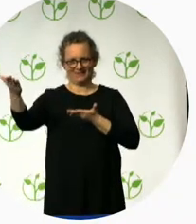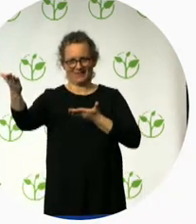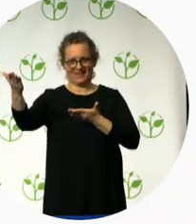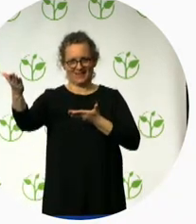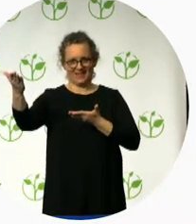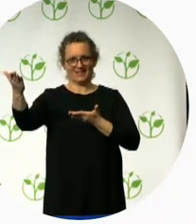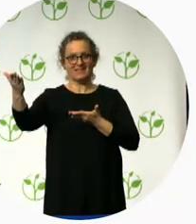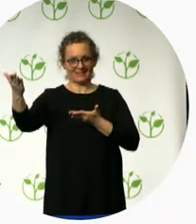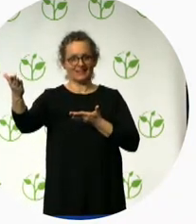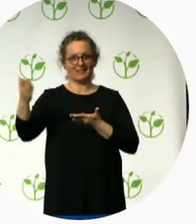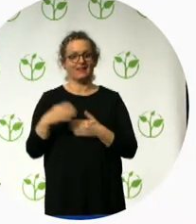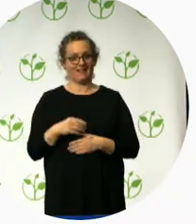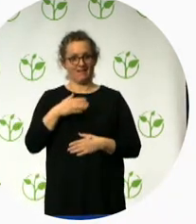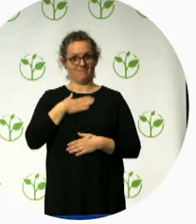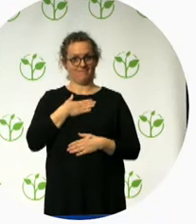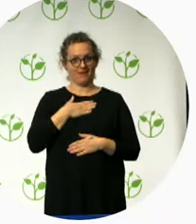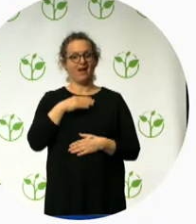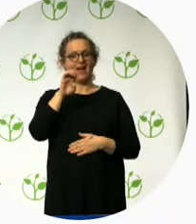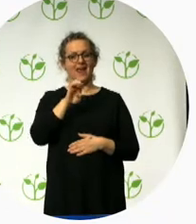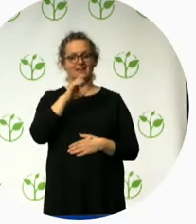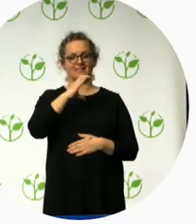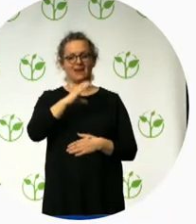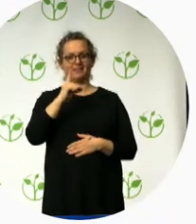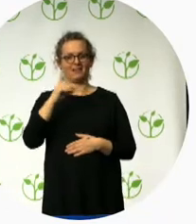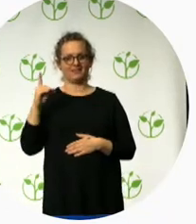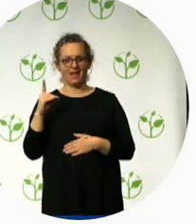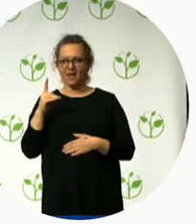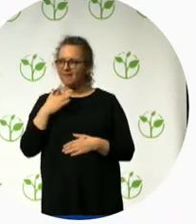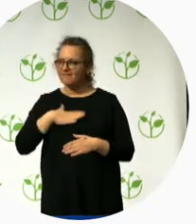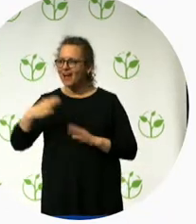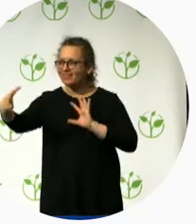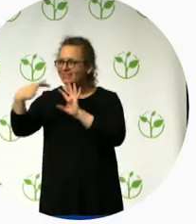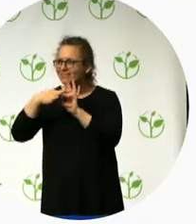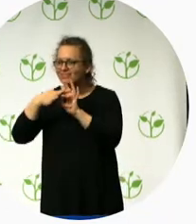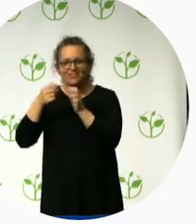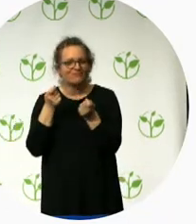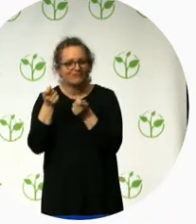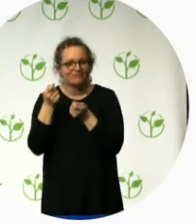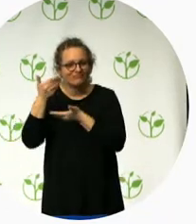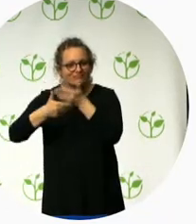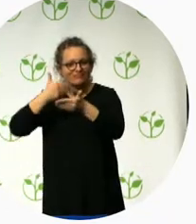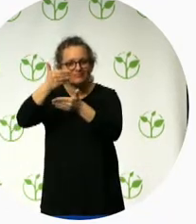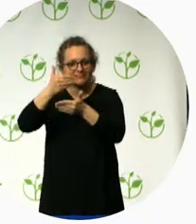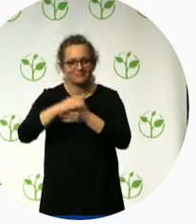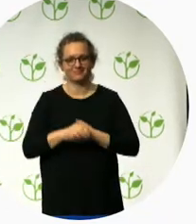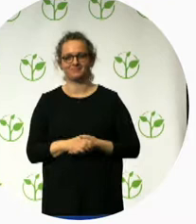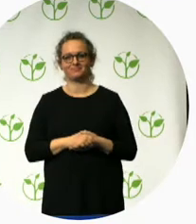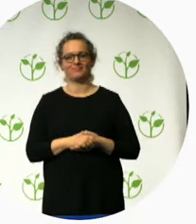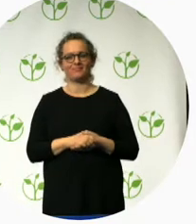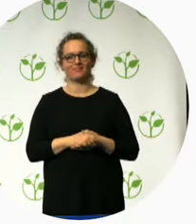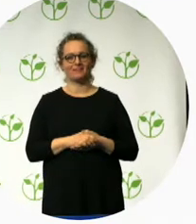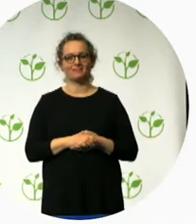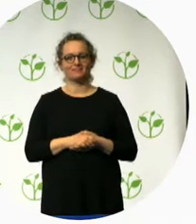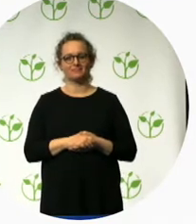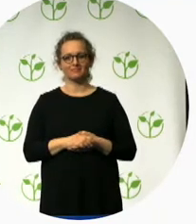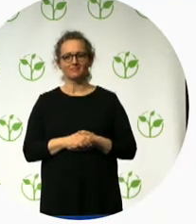ECDD has 40 staff members working in six regions of Ethiopia.